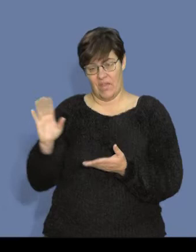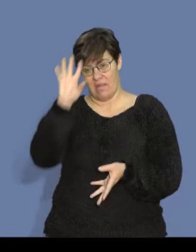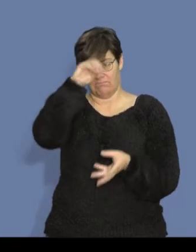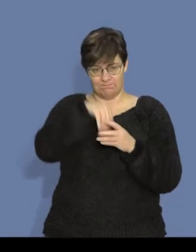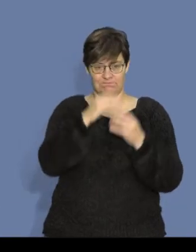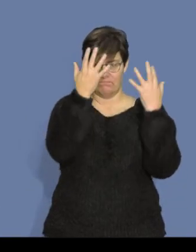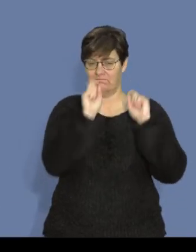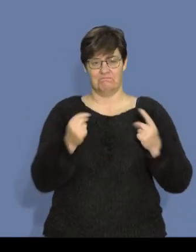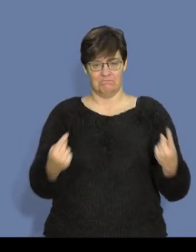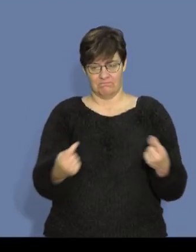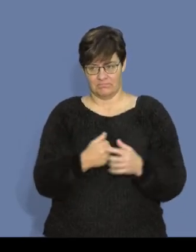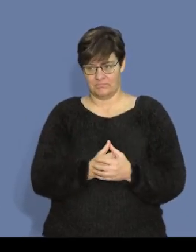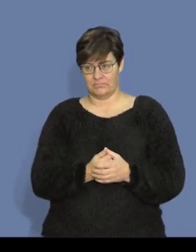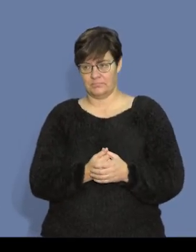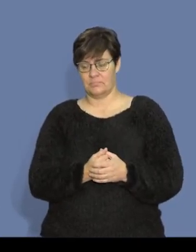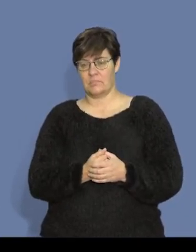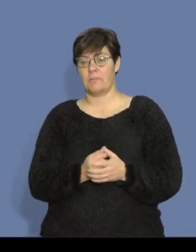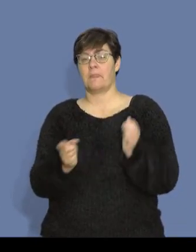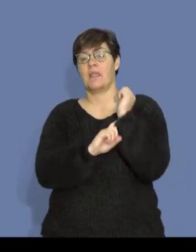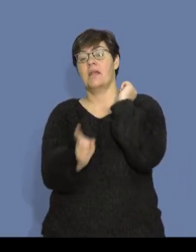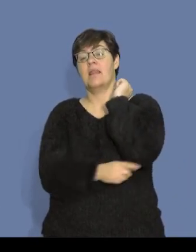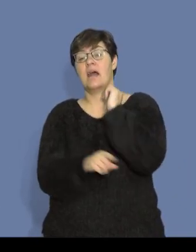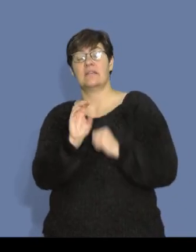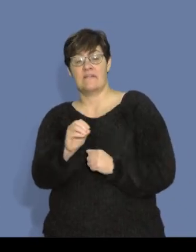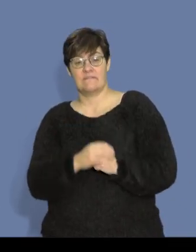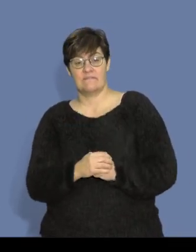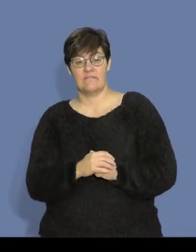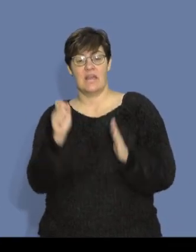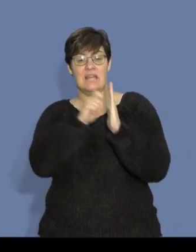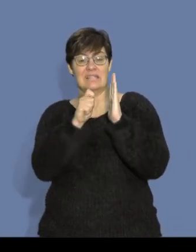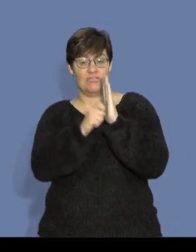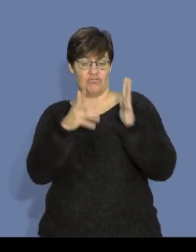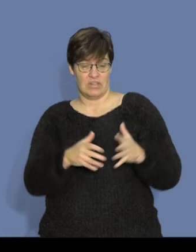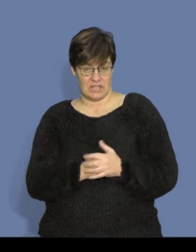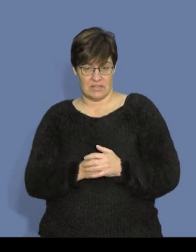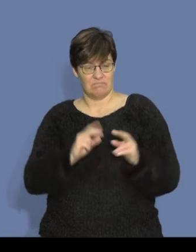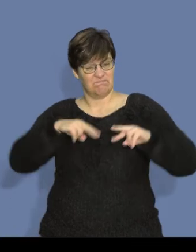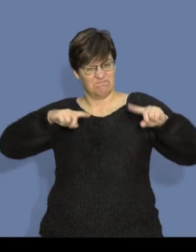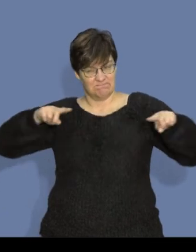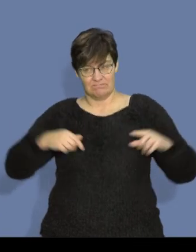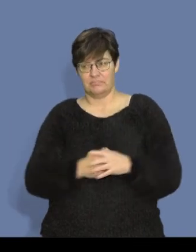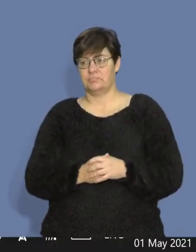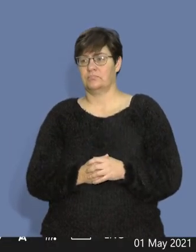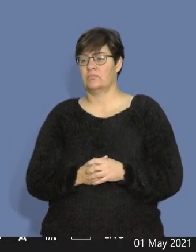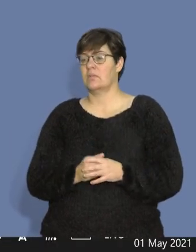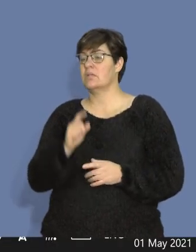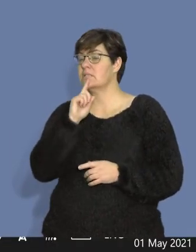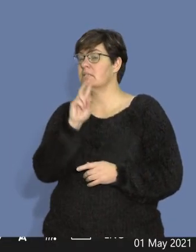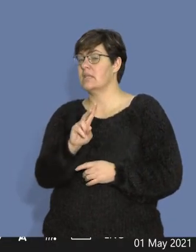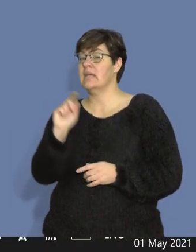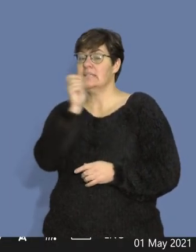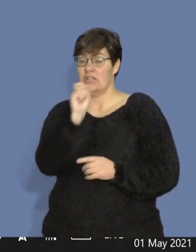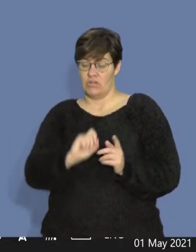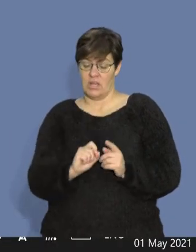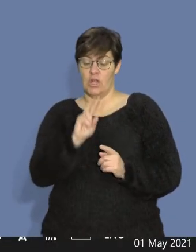in my calculation. Right, the last one we have here is our stationery, and clearly we can see here, if we